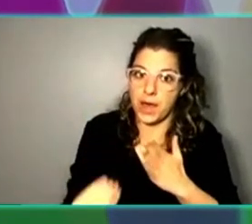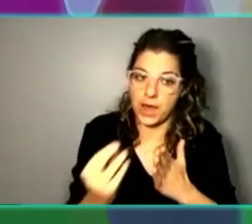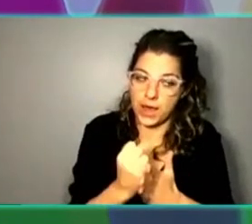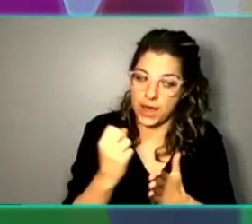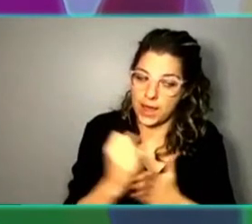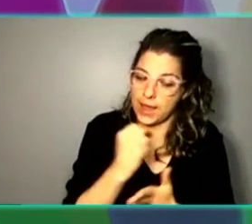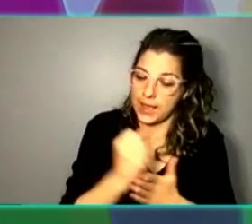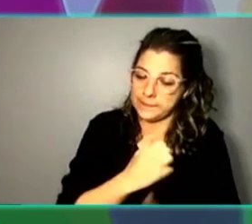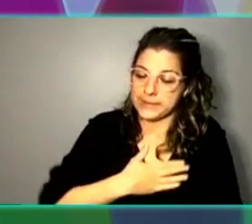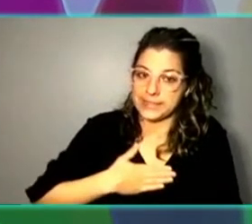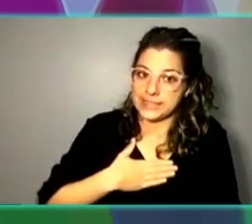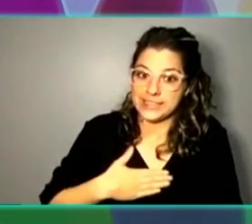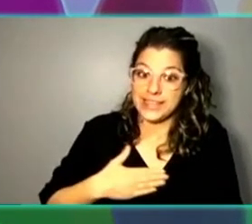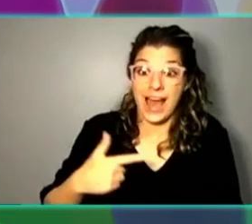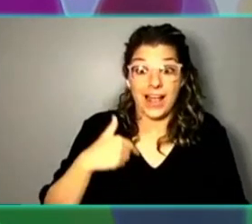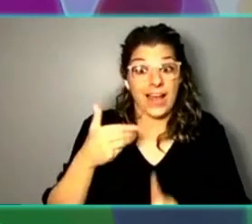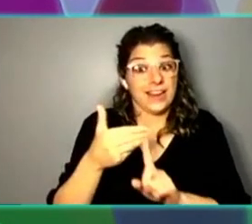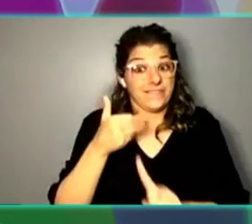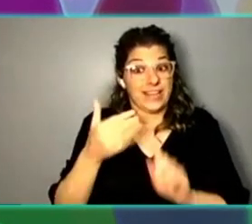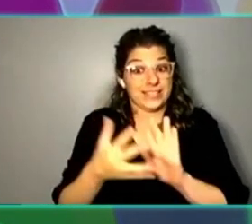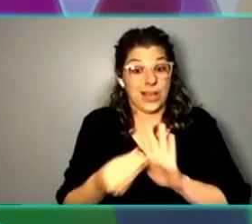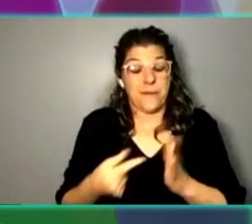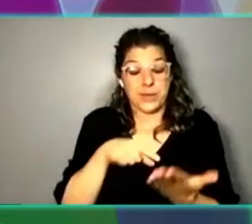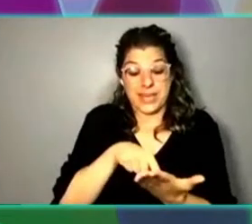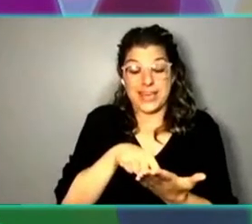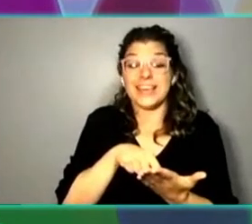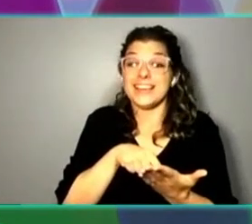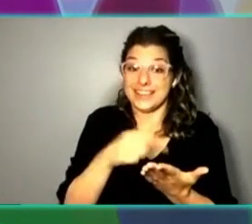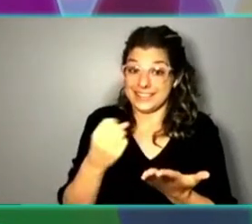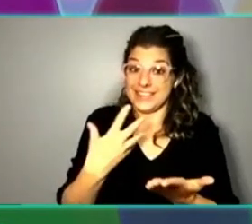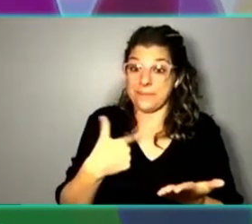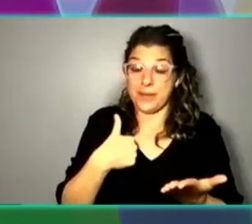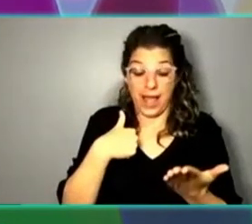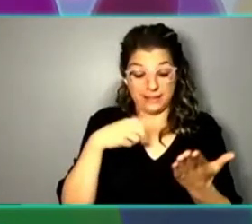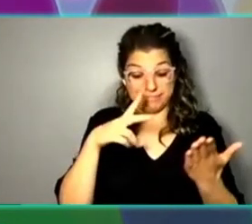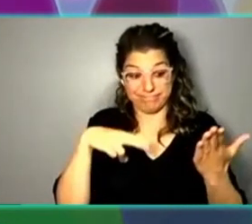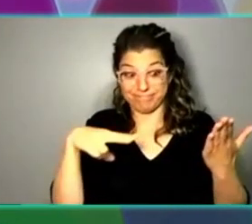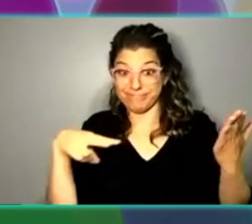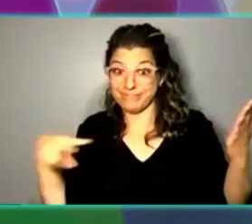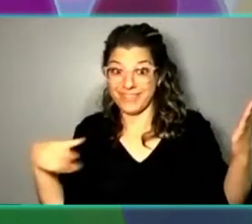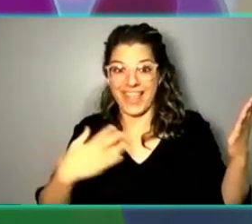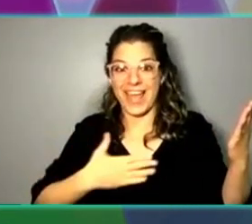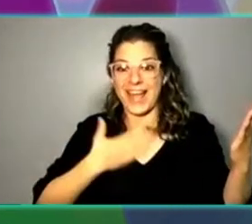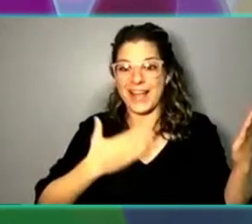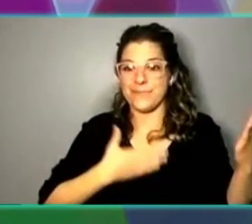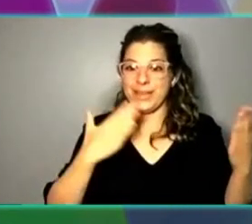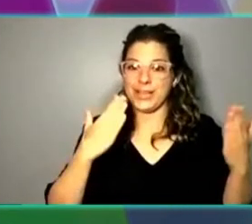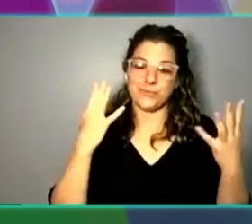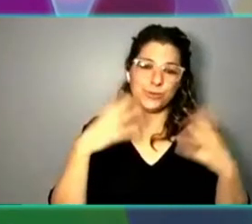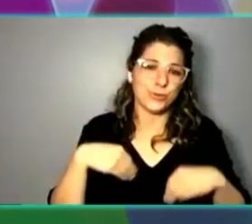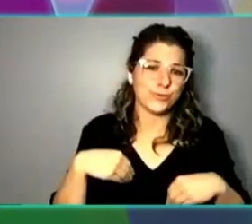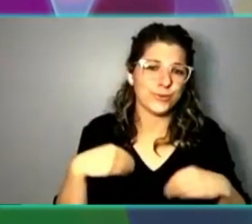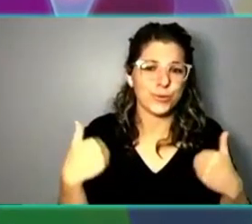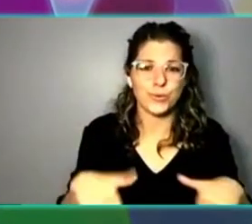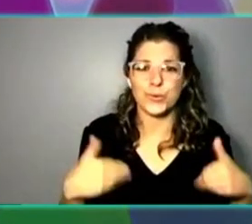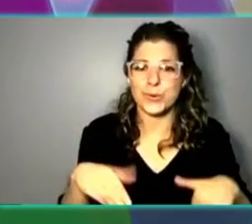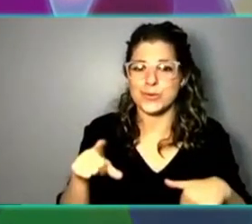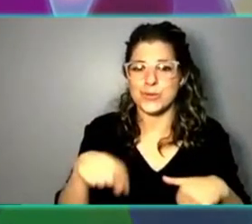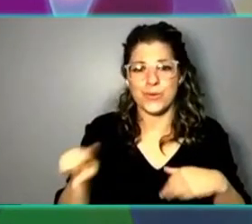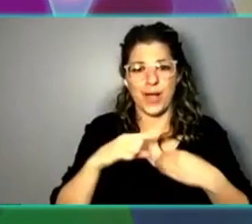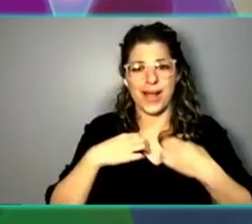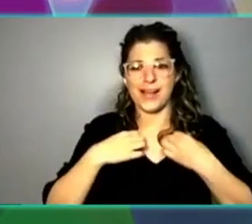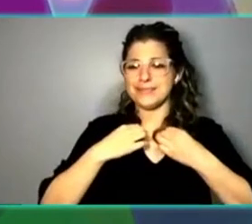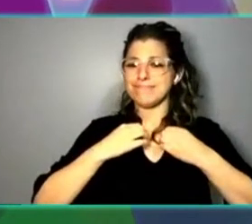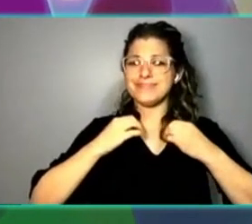I actually got an advanced copy the other day, so I am so happy. It looks so beautiful. So you guys, I'm just